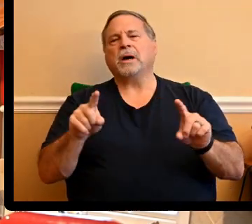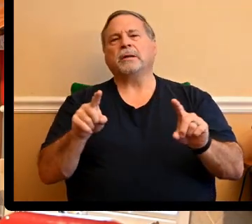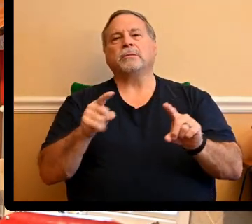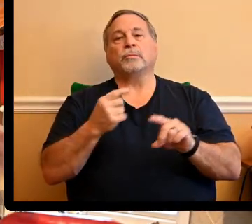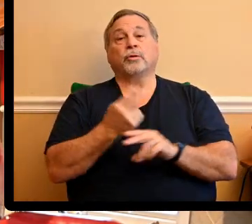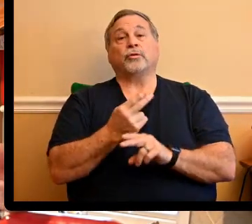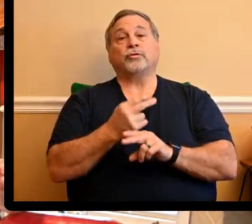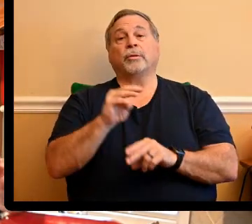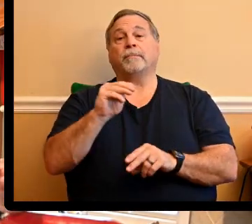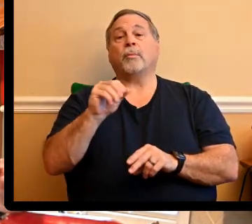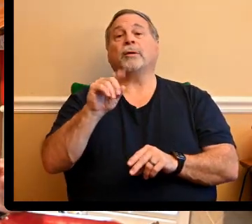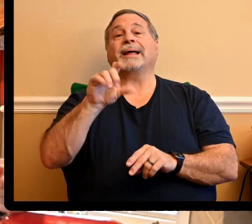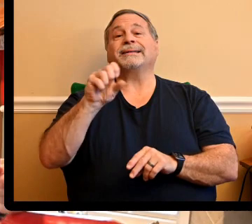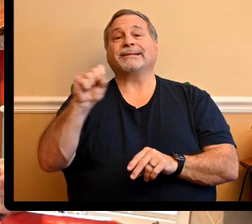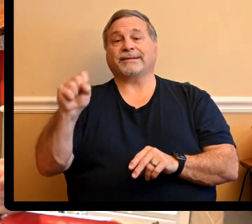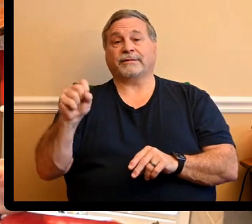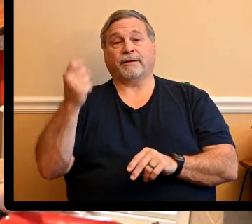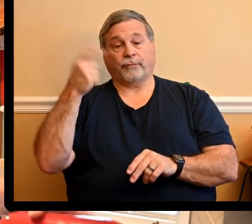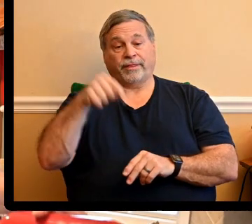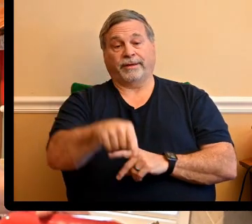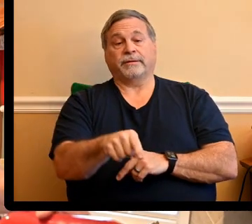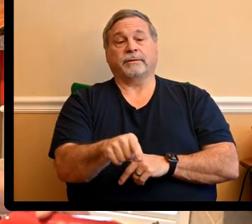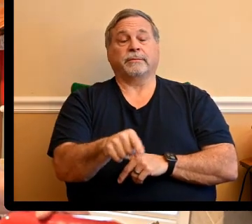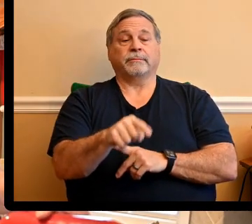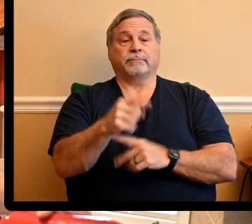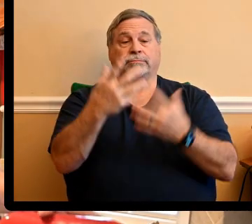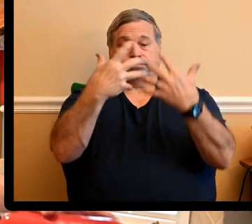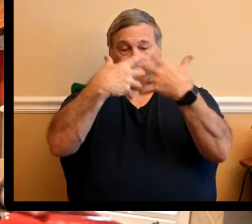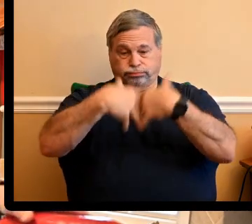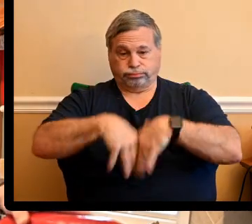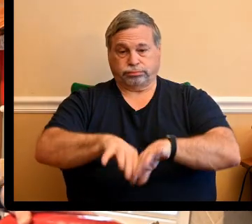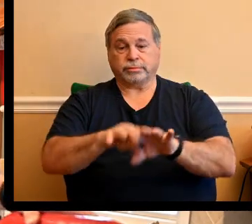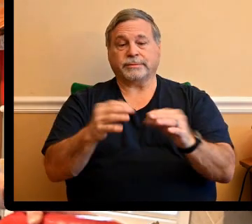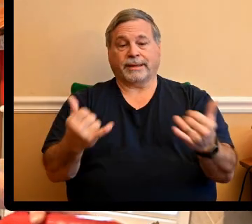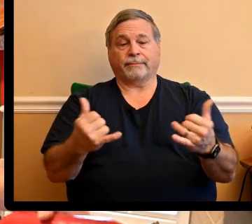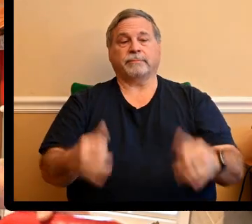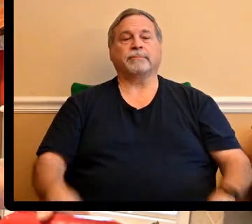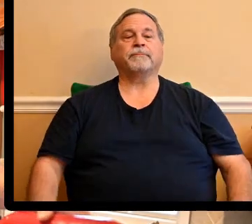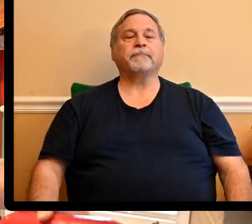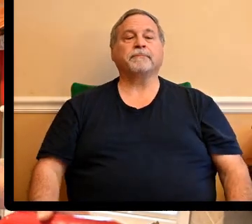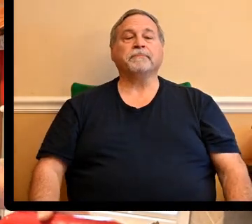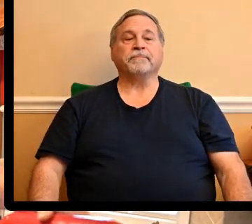we're using molasses for this. We're going to go ahead and incorporate that.